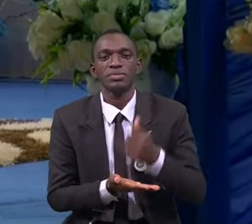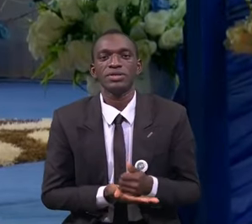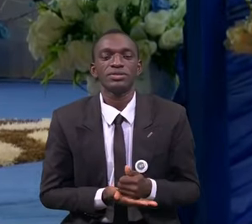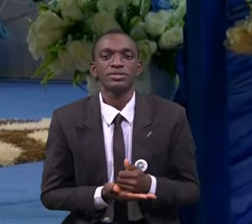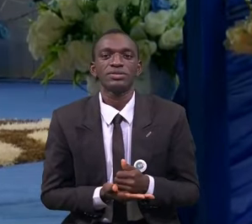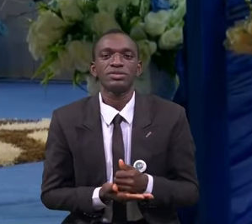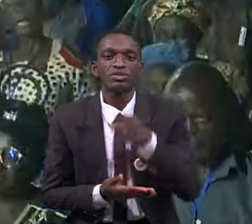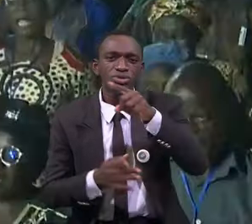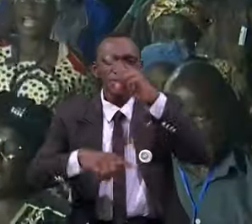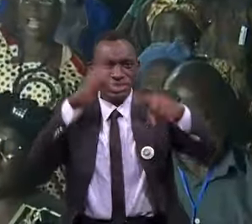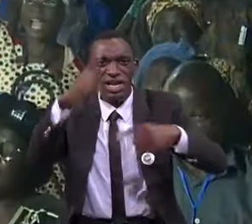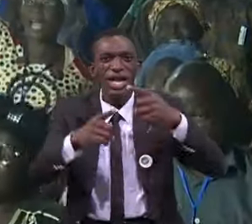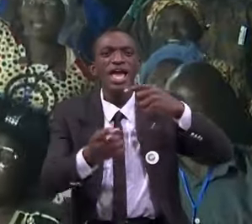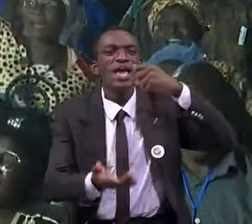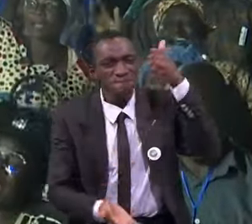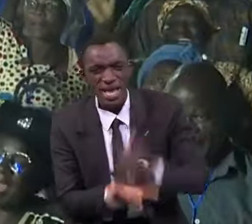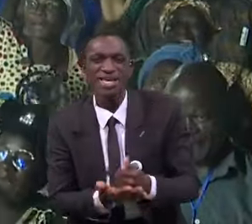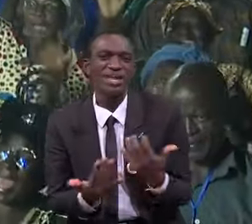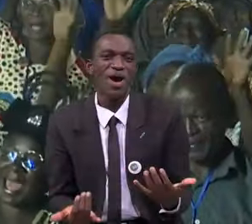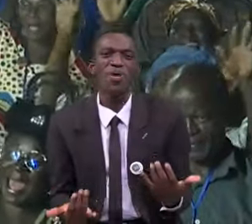Say amen now.